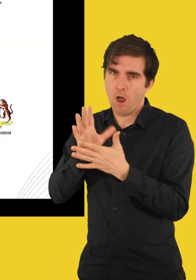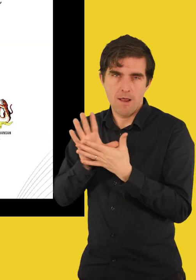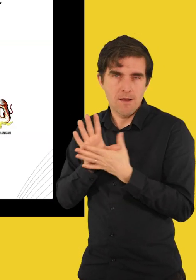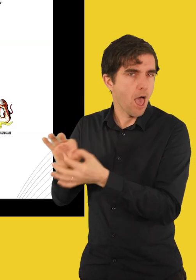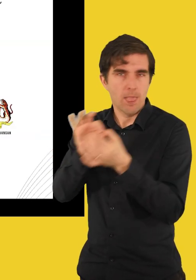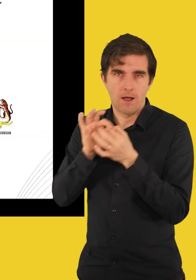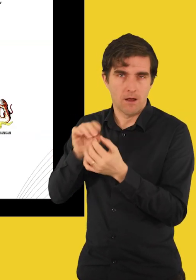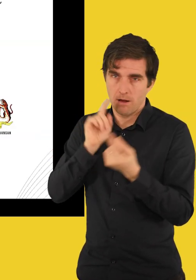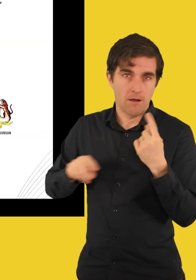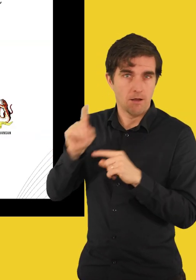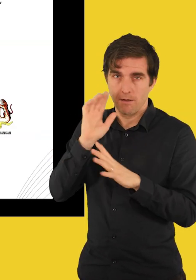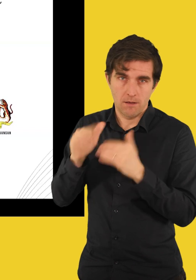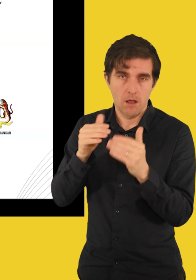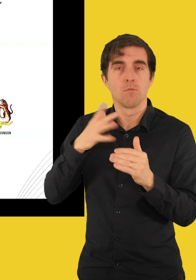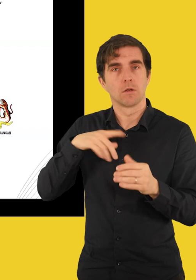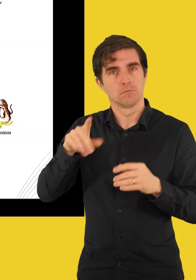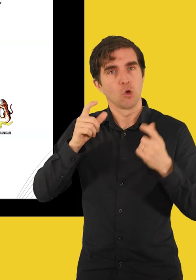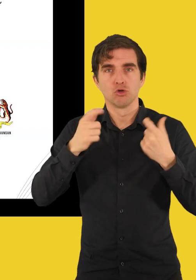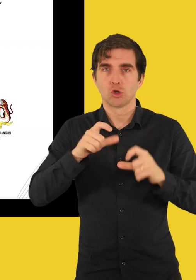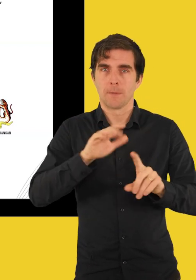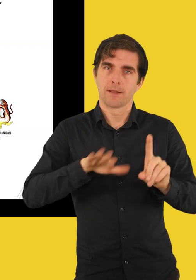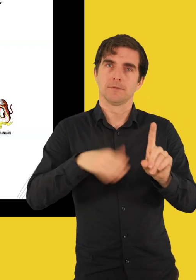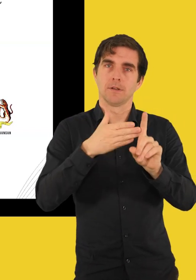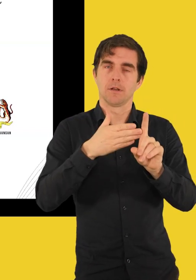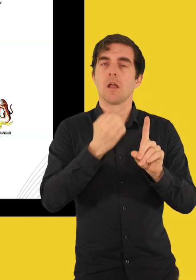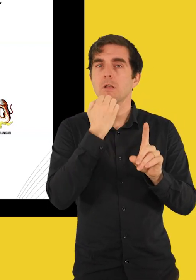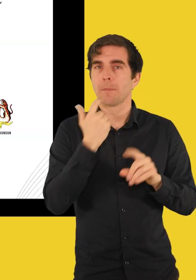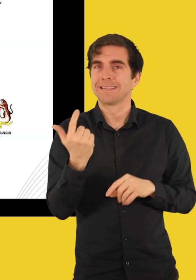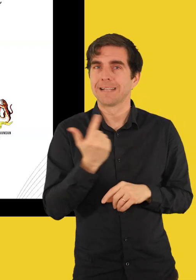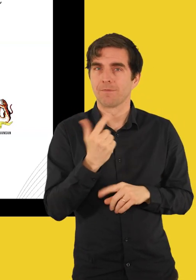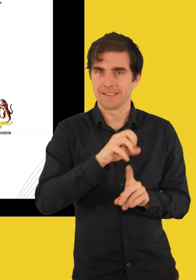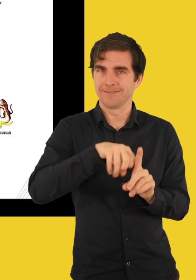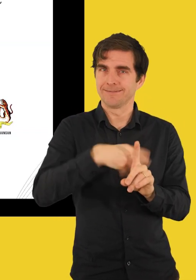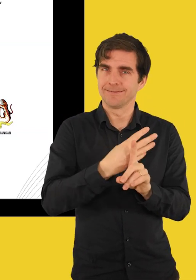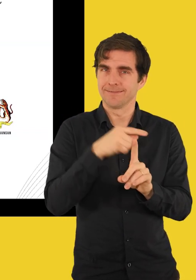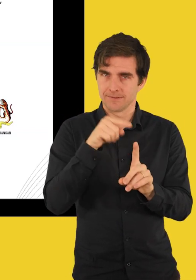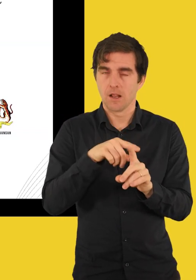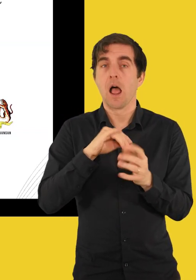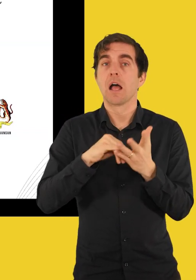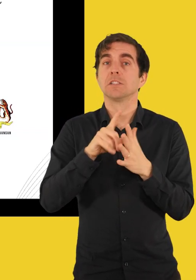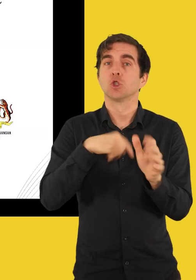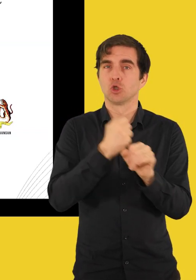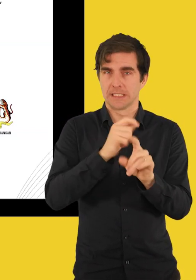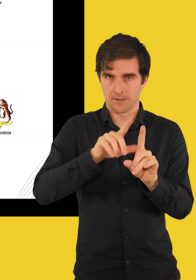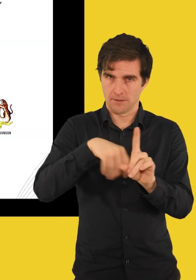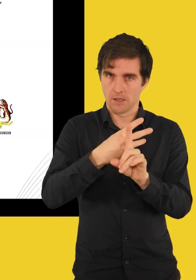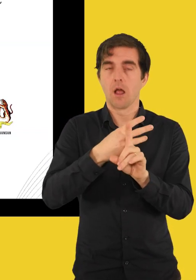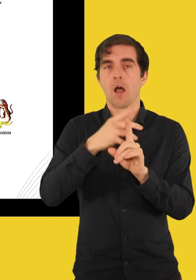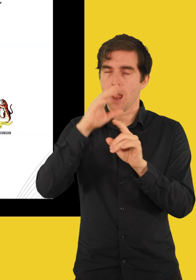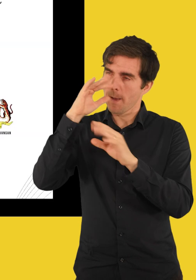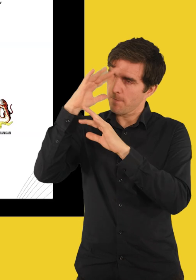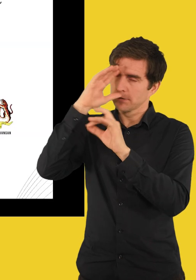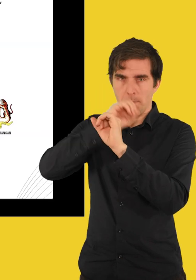to working together. And this is the Sustainable Goals number 17, which embodies the principle that